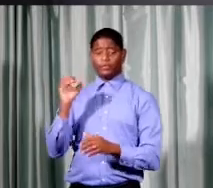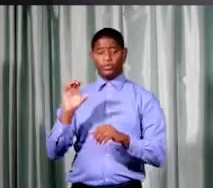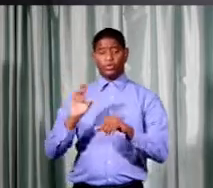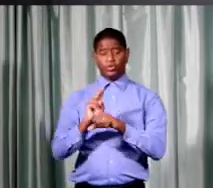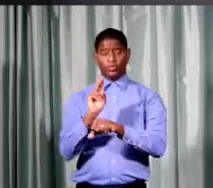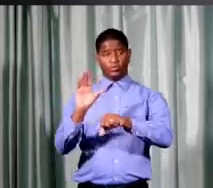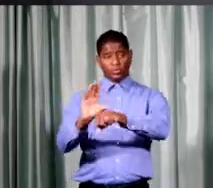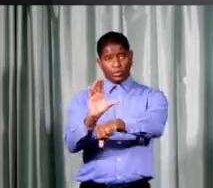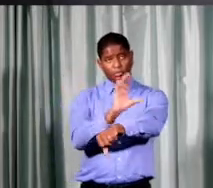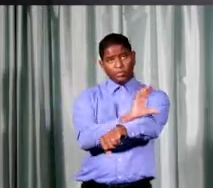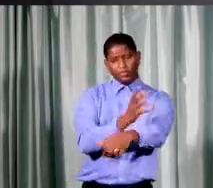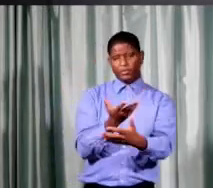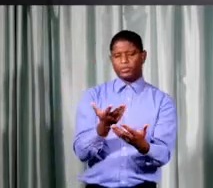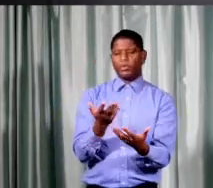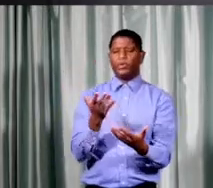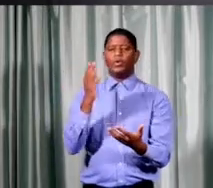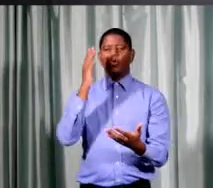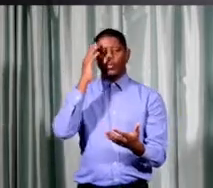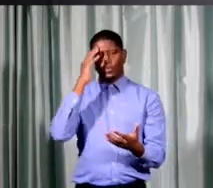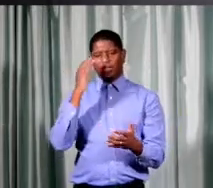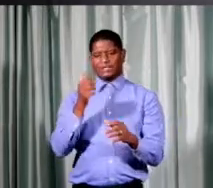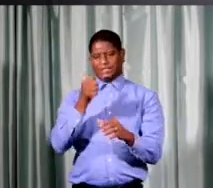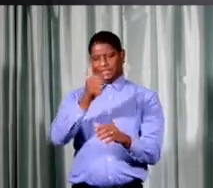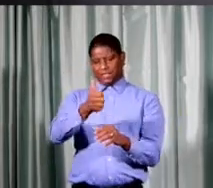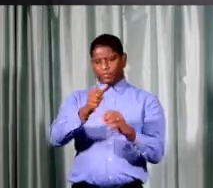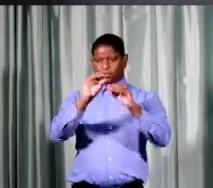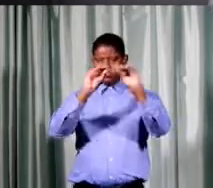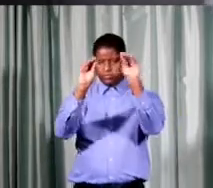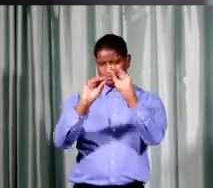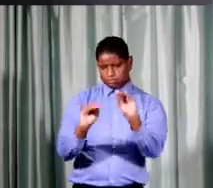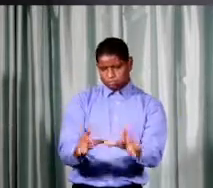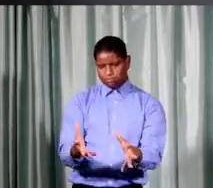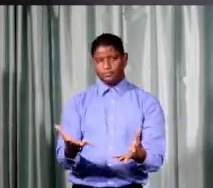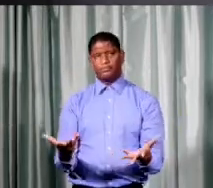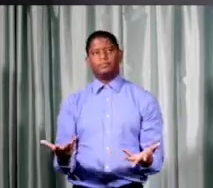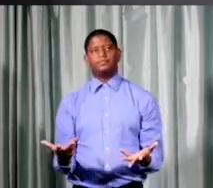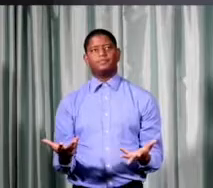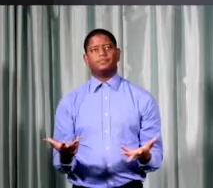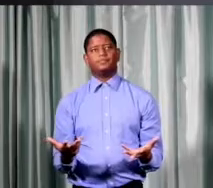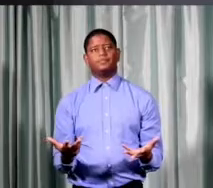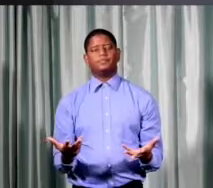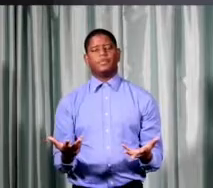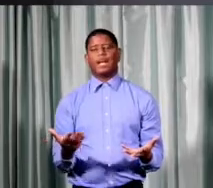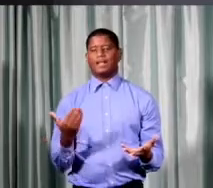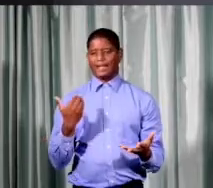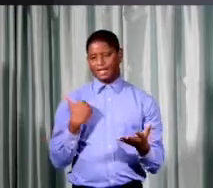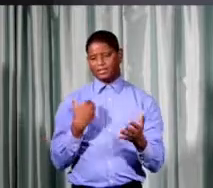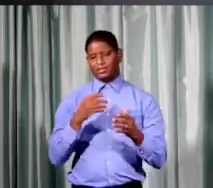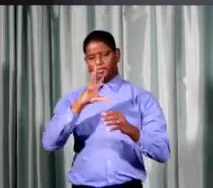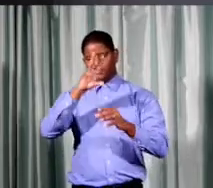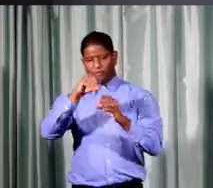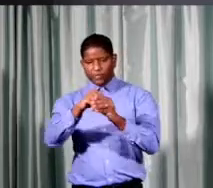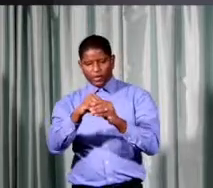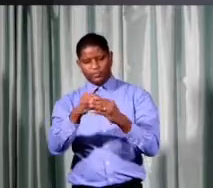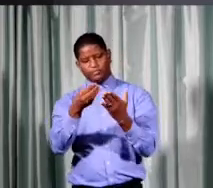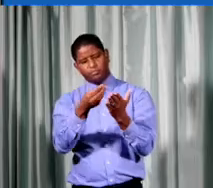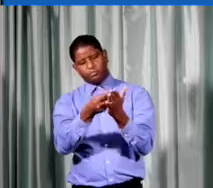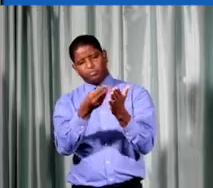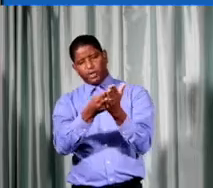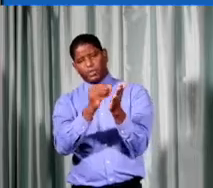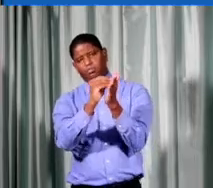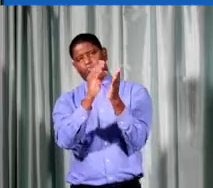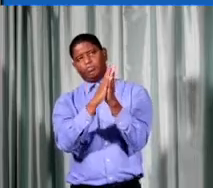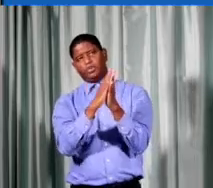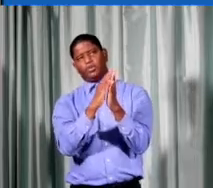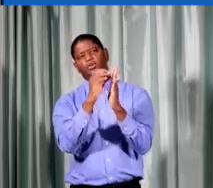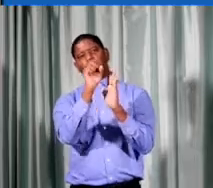an accounting software, the system moves the balances and that's how you prepare the financial statements. So